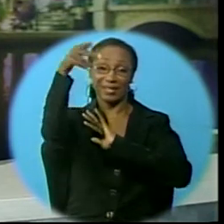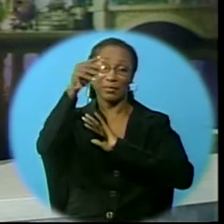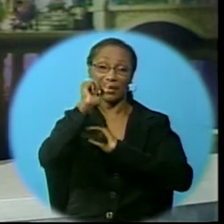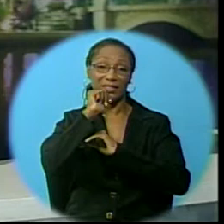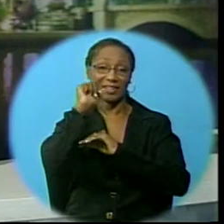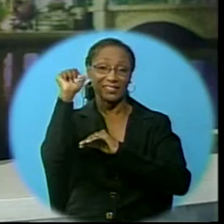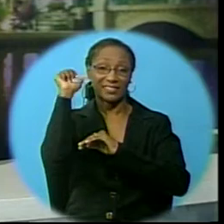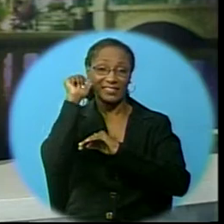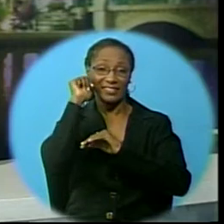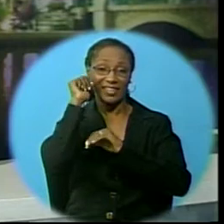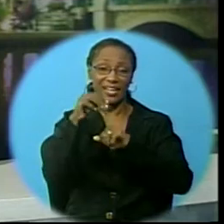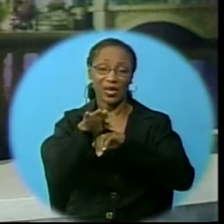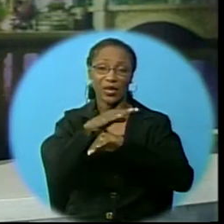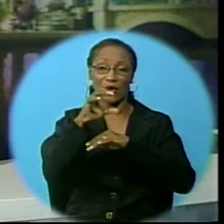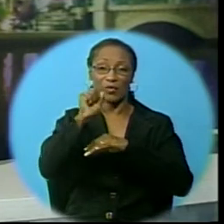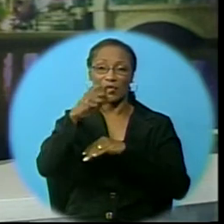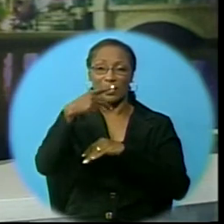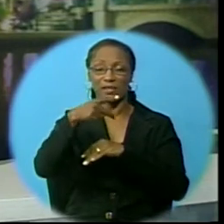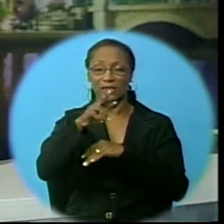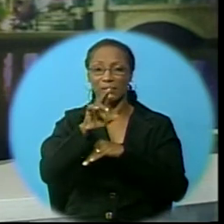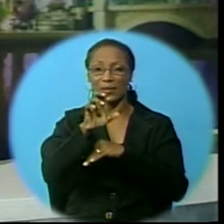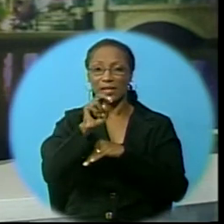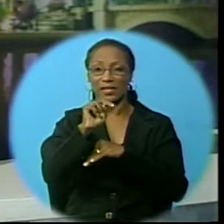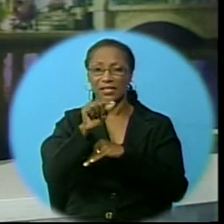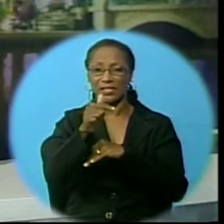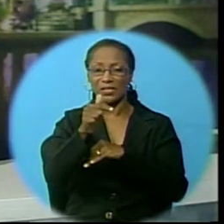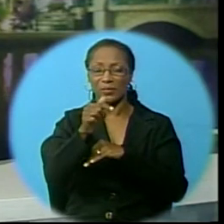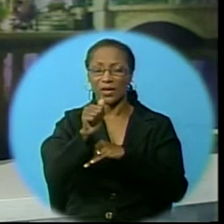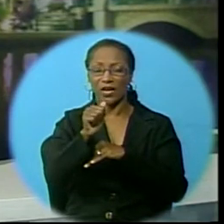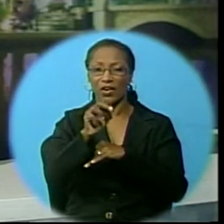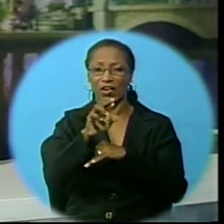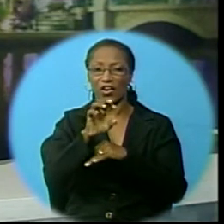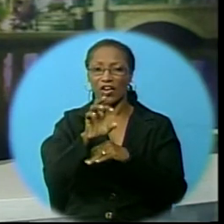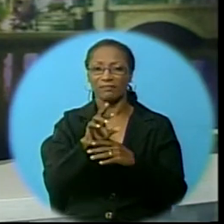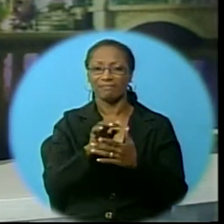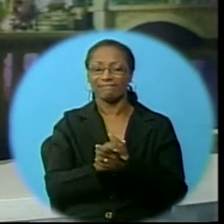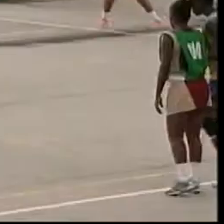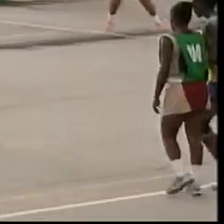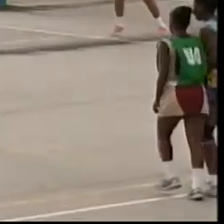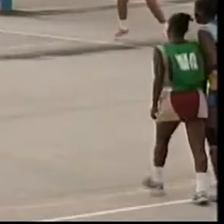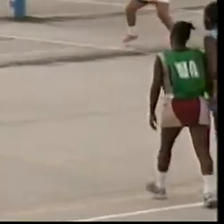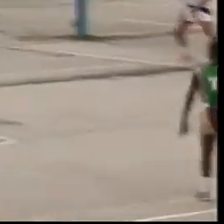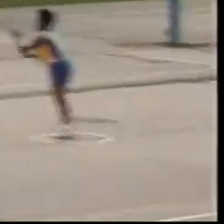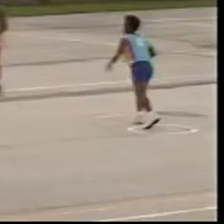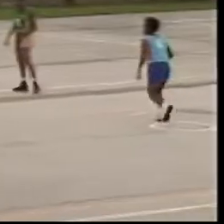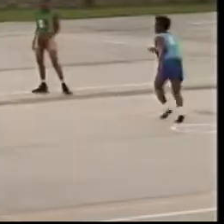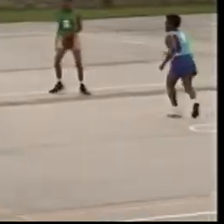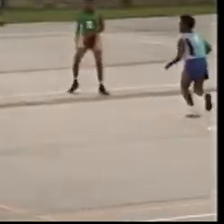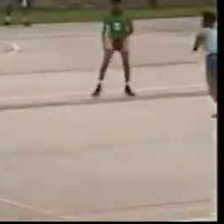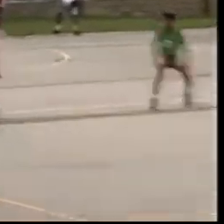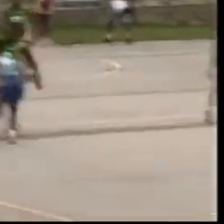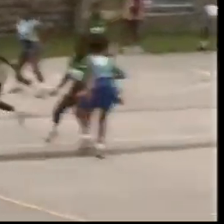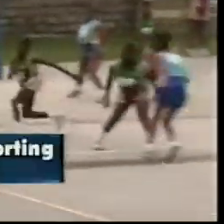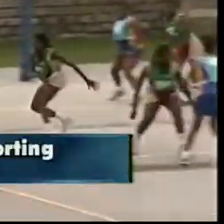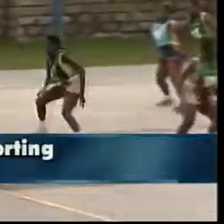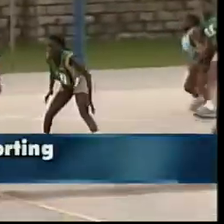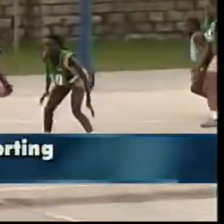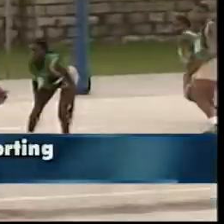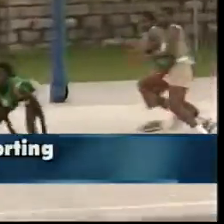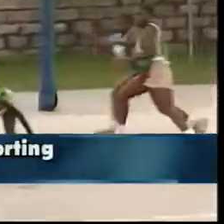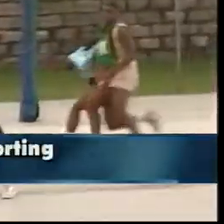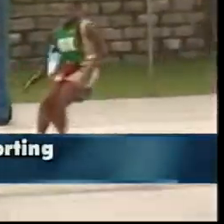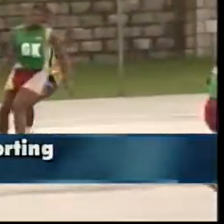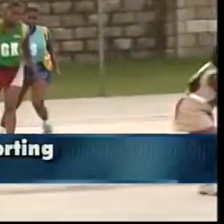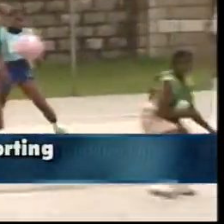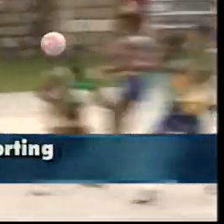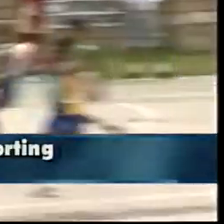defeated Springer Memorial in a close final. Again, here's Marsha Boyce. The stage was set for the exciting final